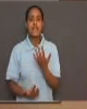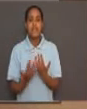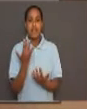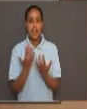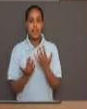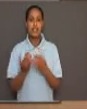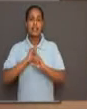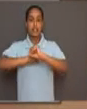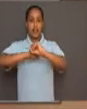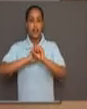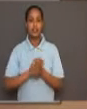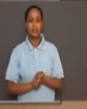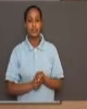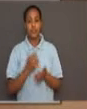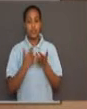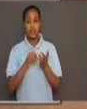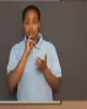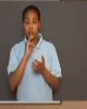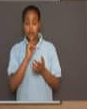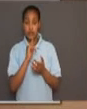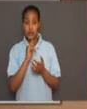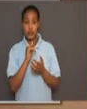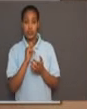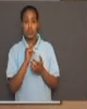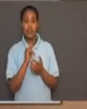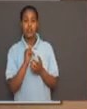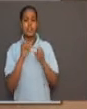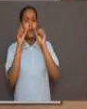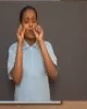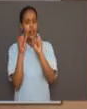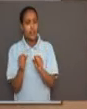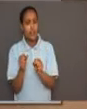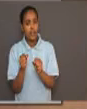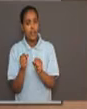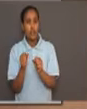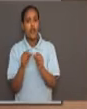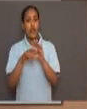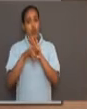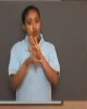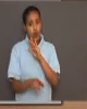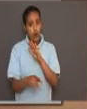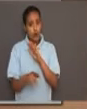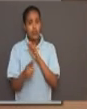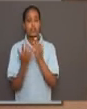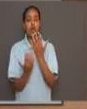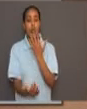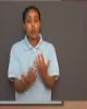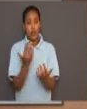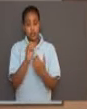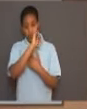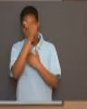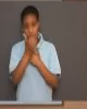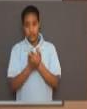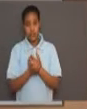retardant. This is because it has the ability to lower the combustion